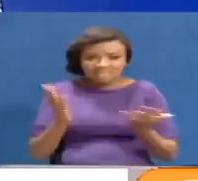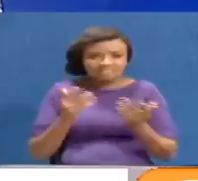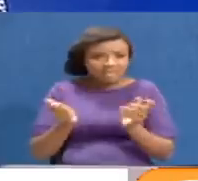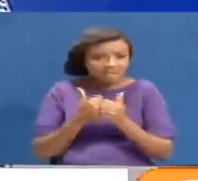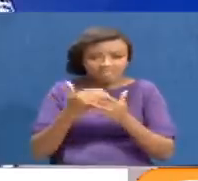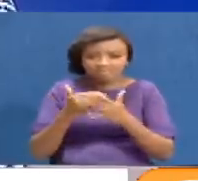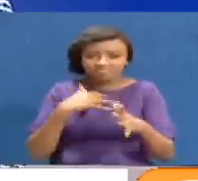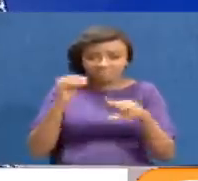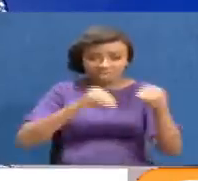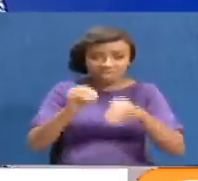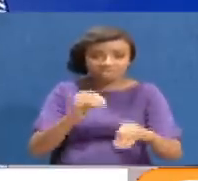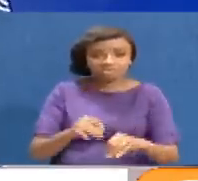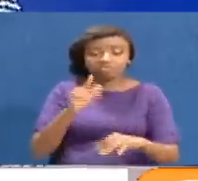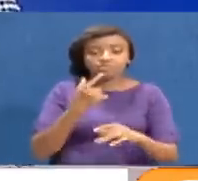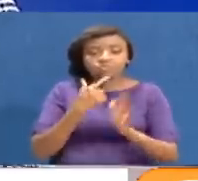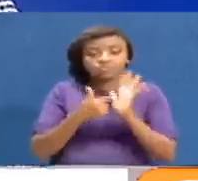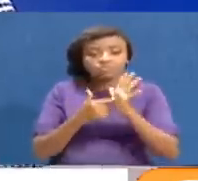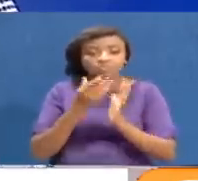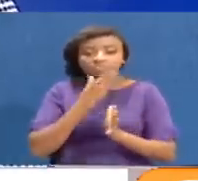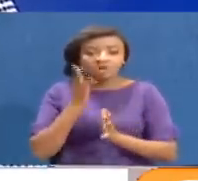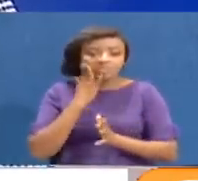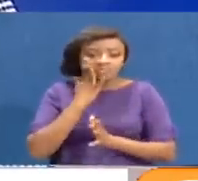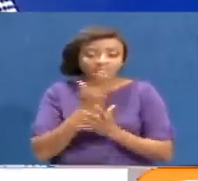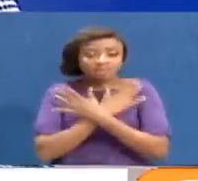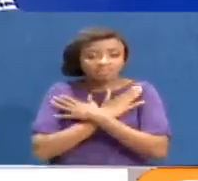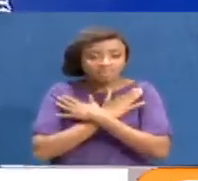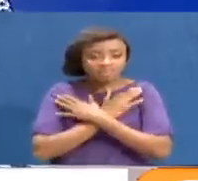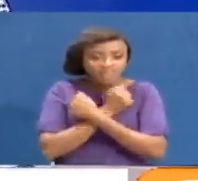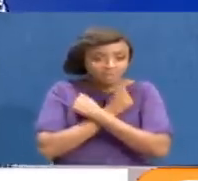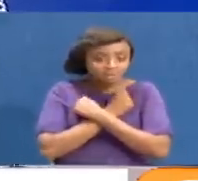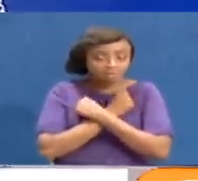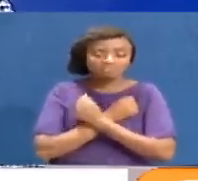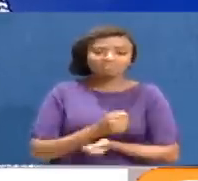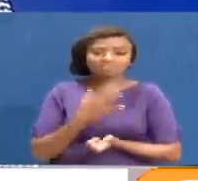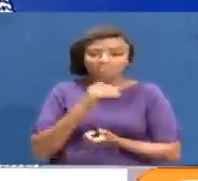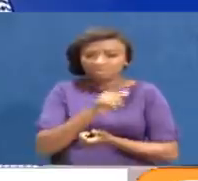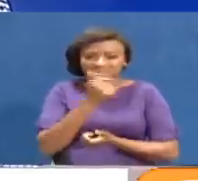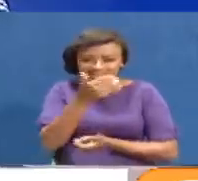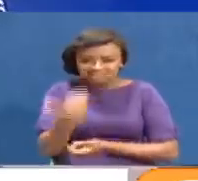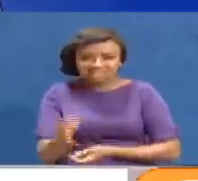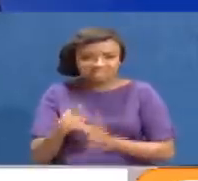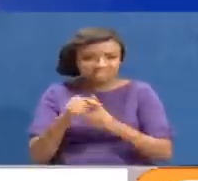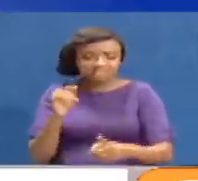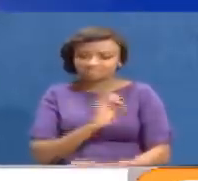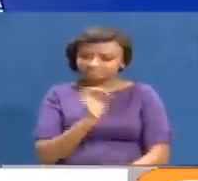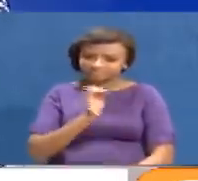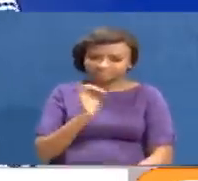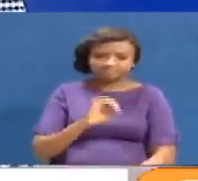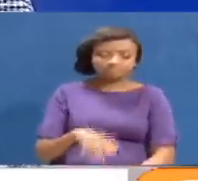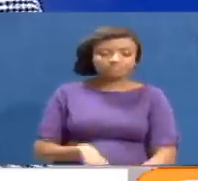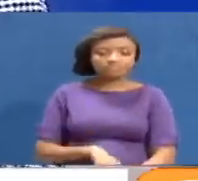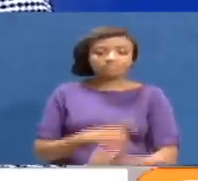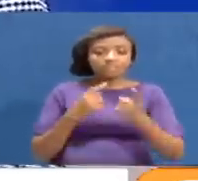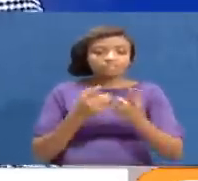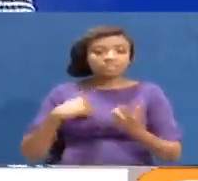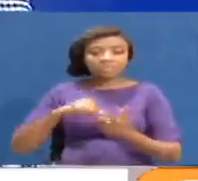election. Mm-hmm. Yeah, Mama Pendo and her family, they don't want to see another child dying at the next election. And